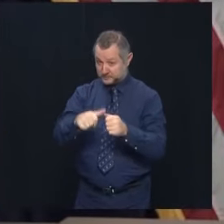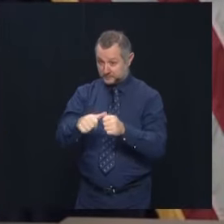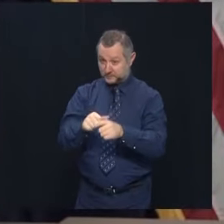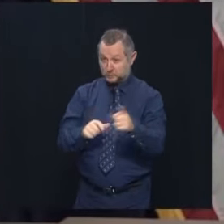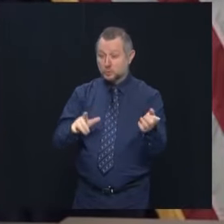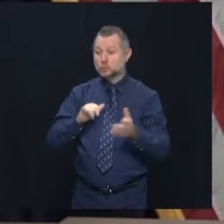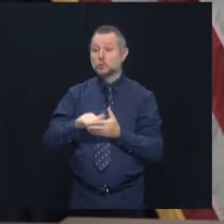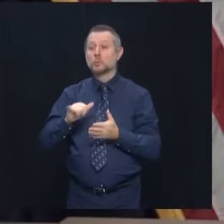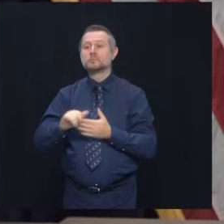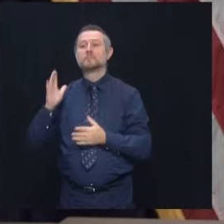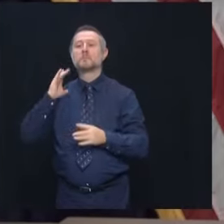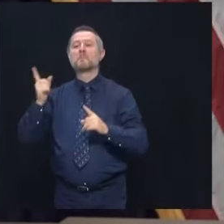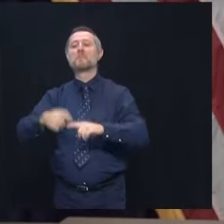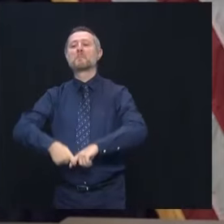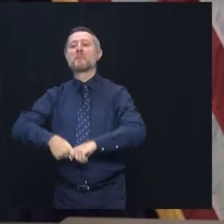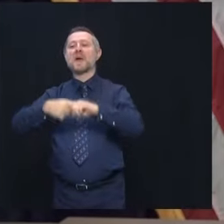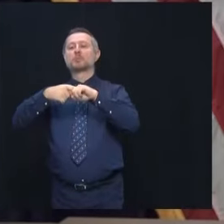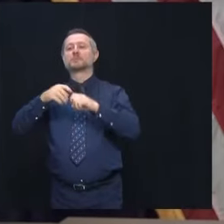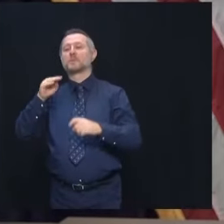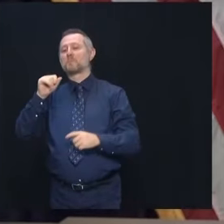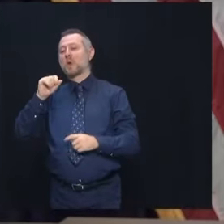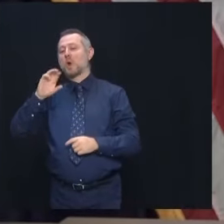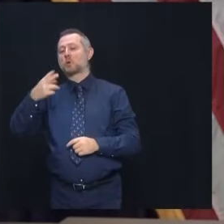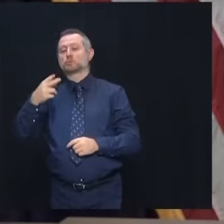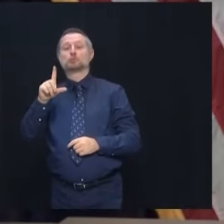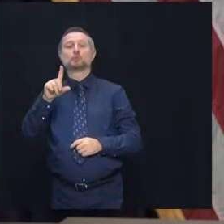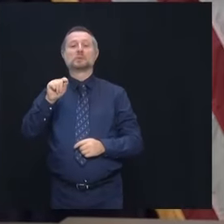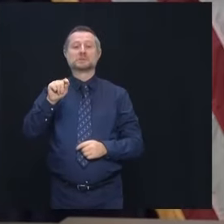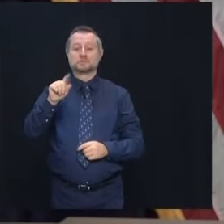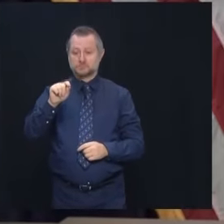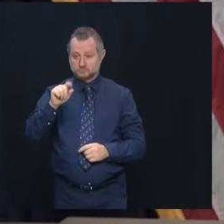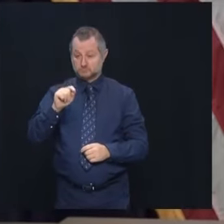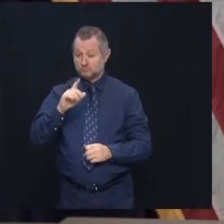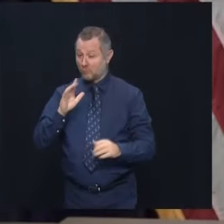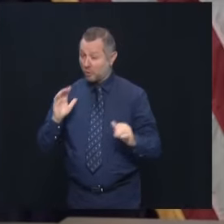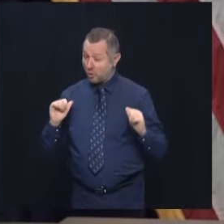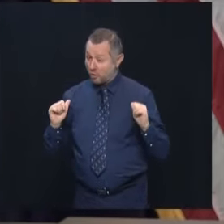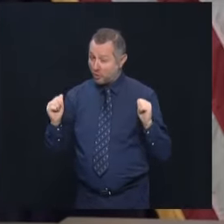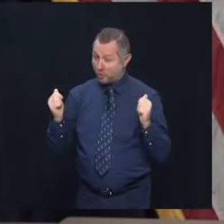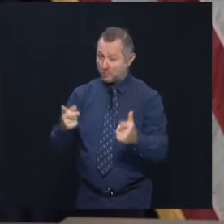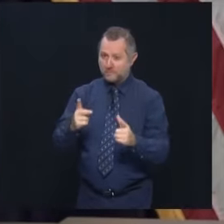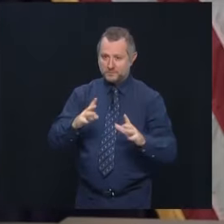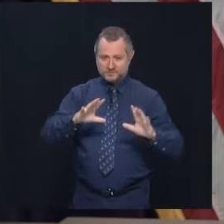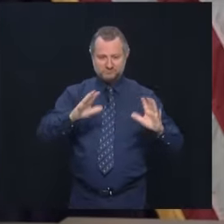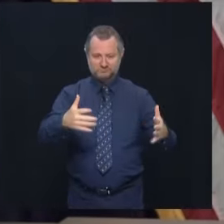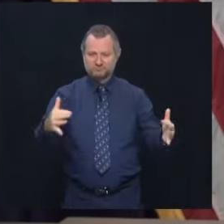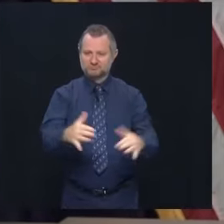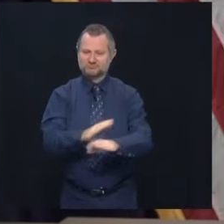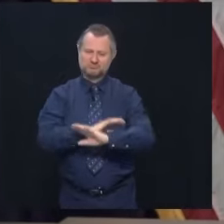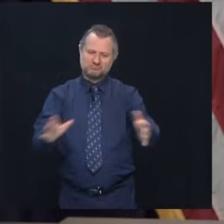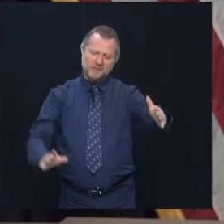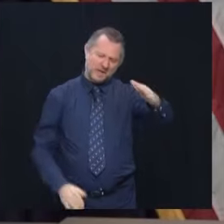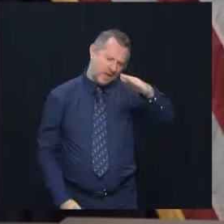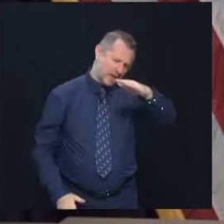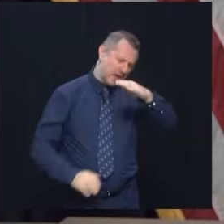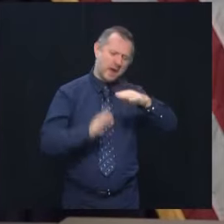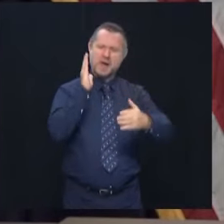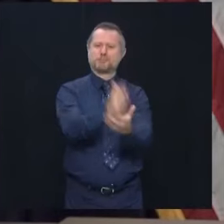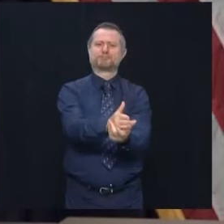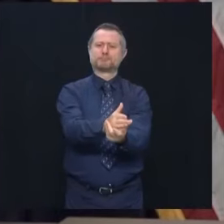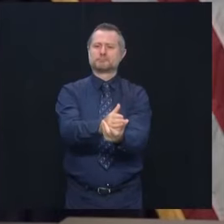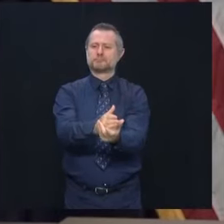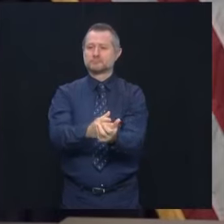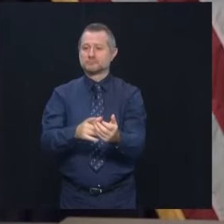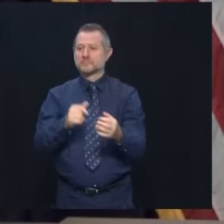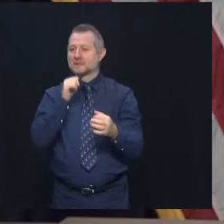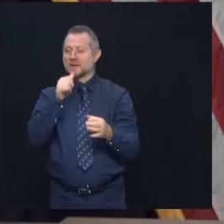on March 20th, we banned all mass gatherings, more than 10 people, and we closed all non-essential businesses. It was the